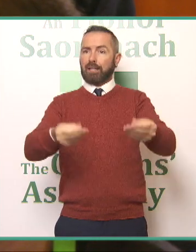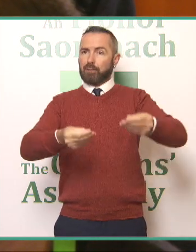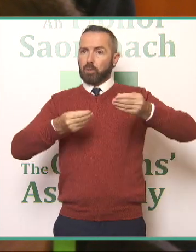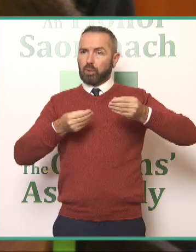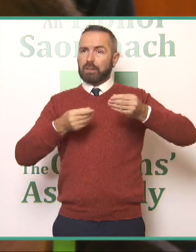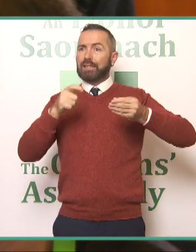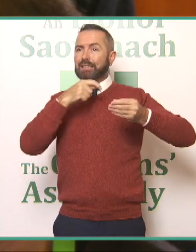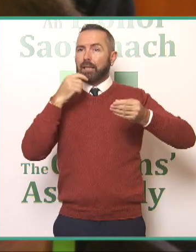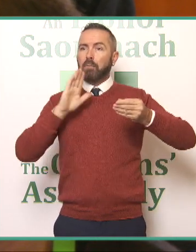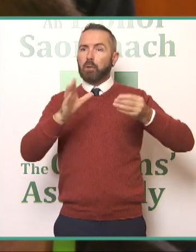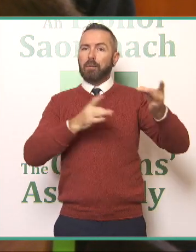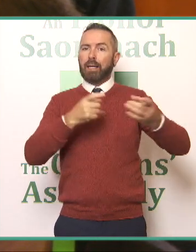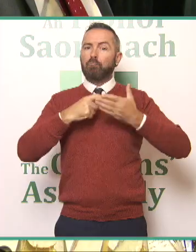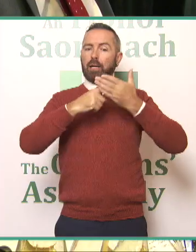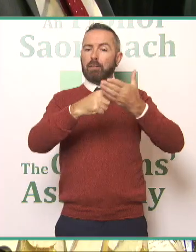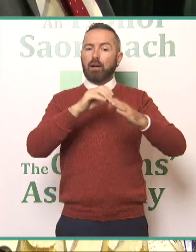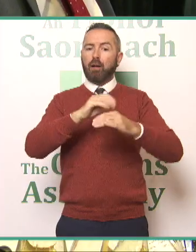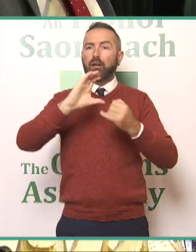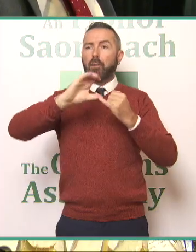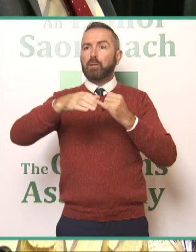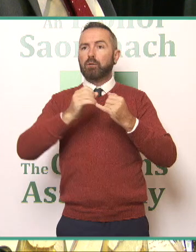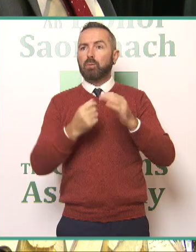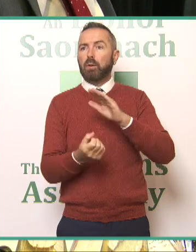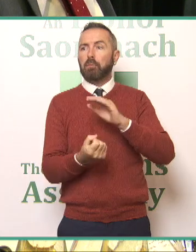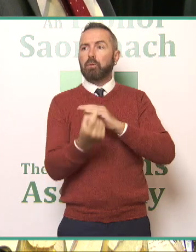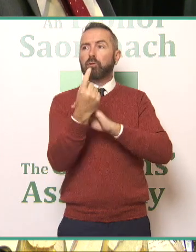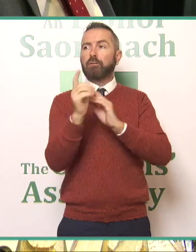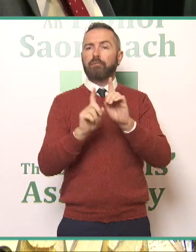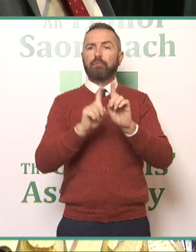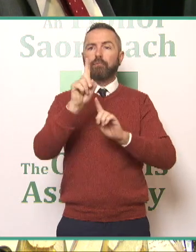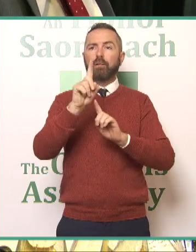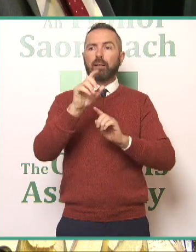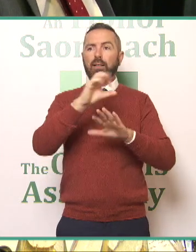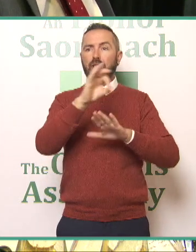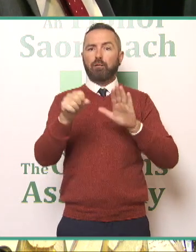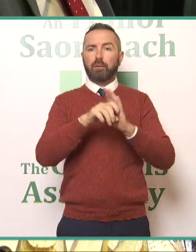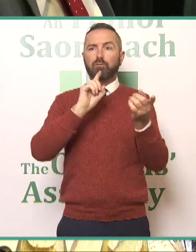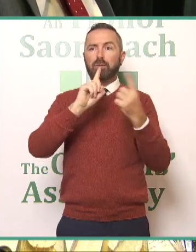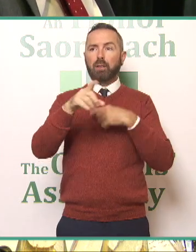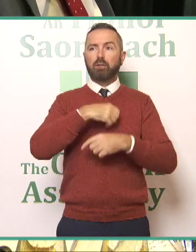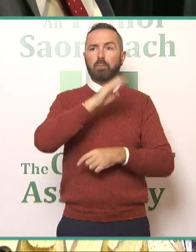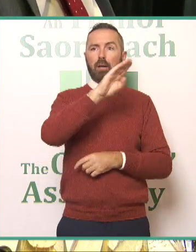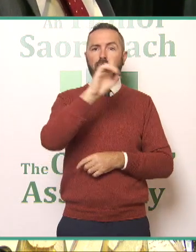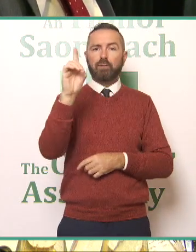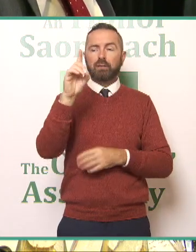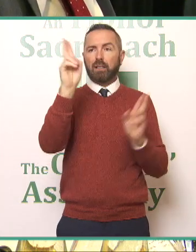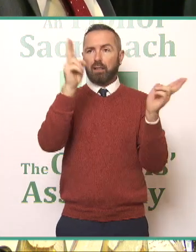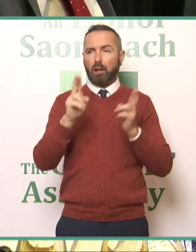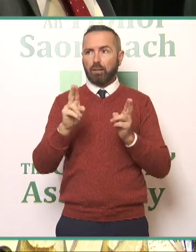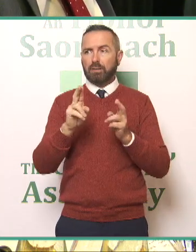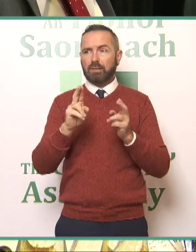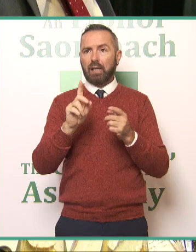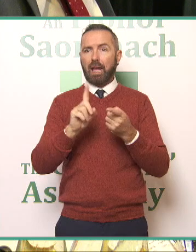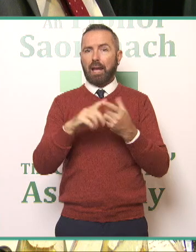make recommendations on opportunities to improve the state's response to the challenge of biodiversity loss, how that can be resourced and implemented, and